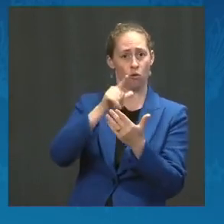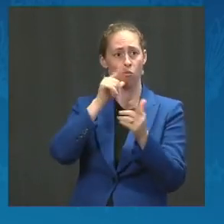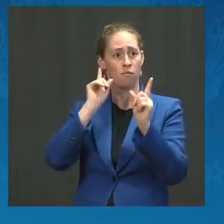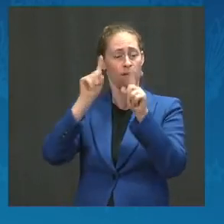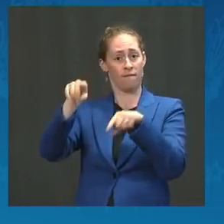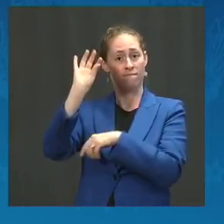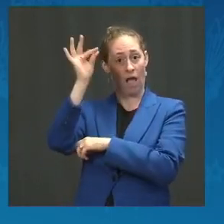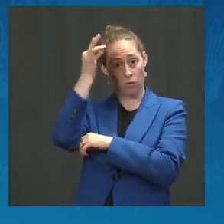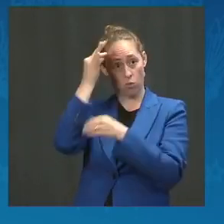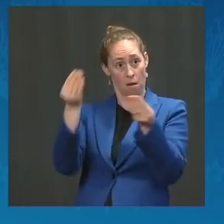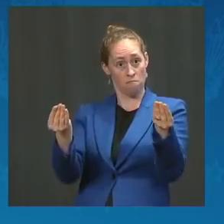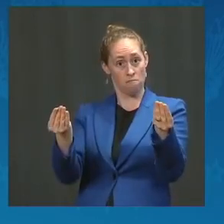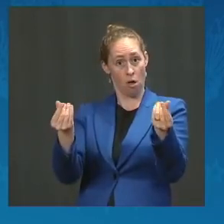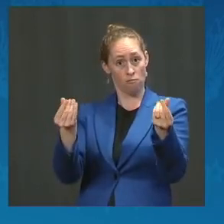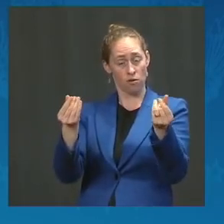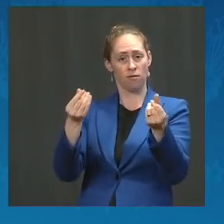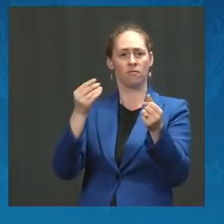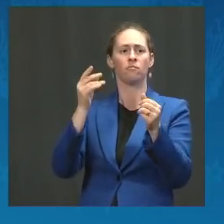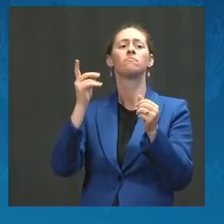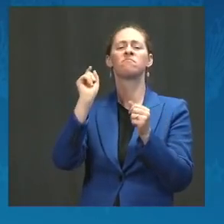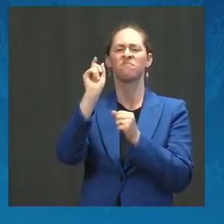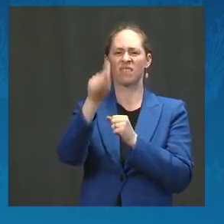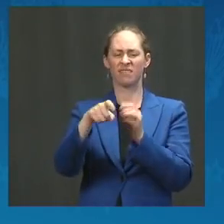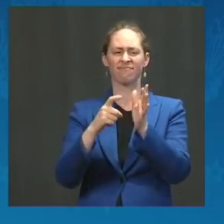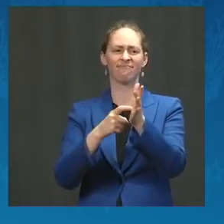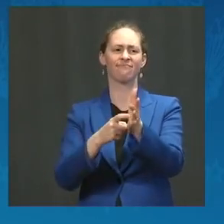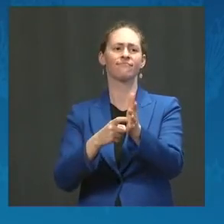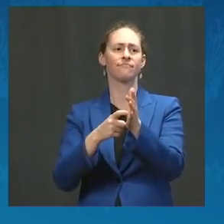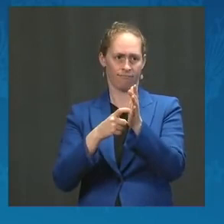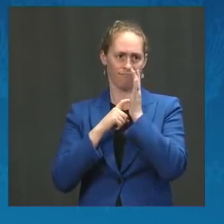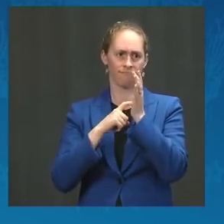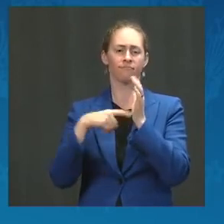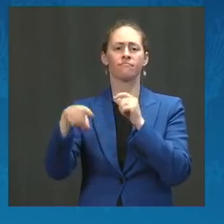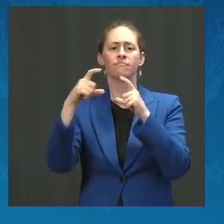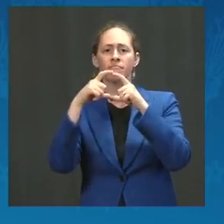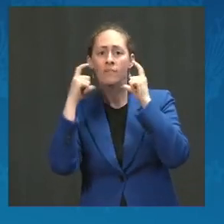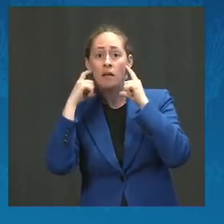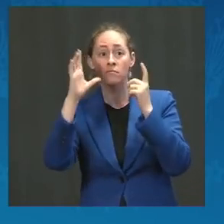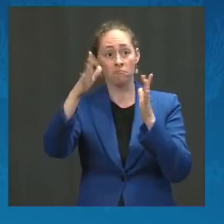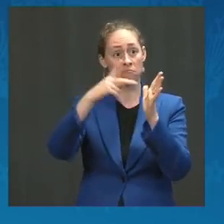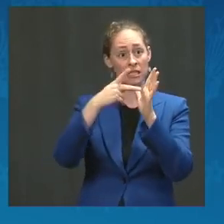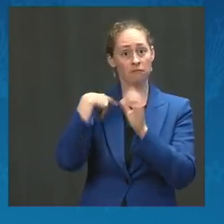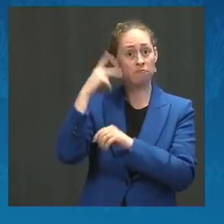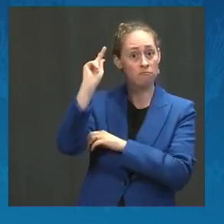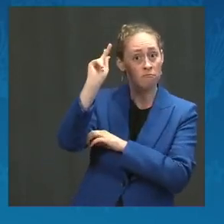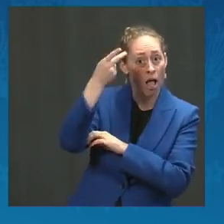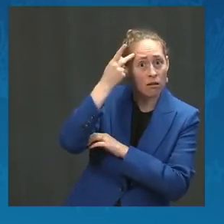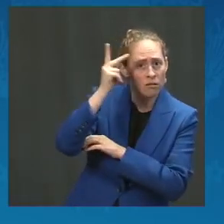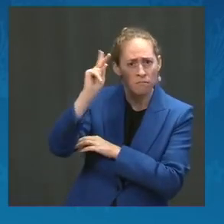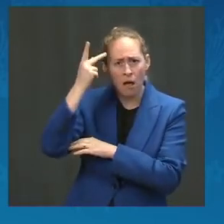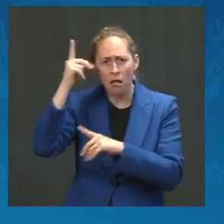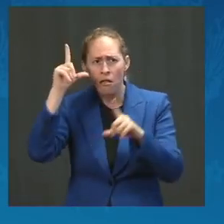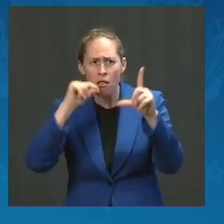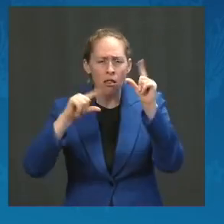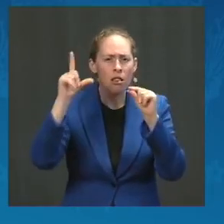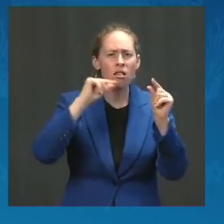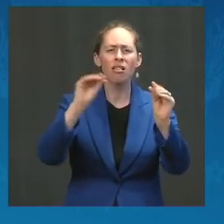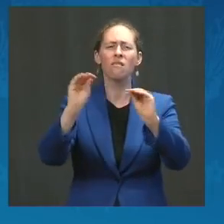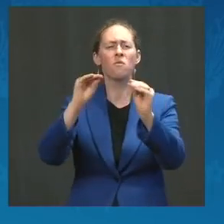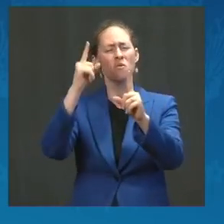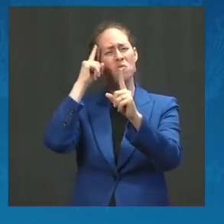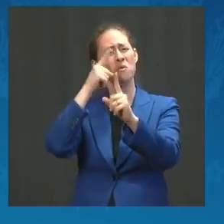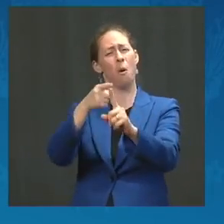beginning, a mask is not a political statement. It's about protecting yourself and protecting